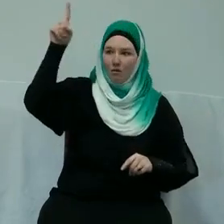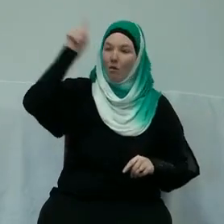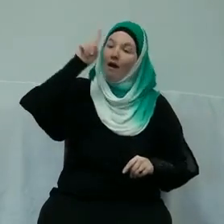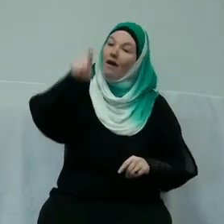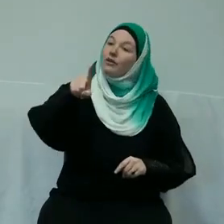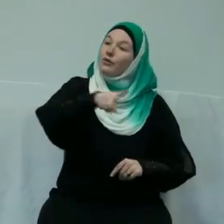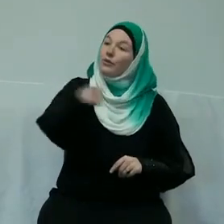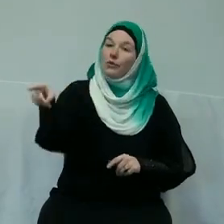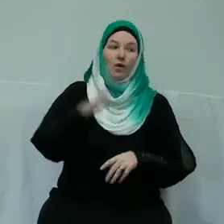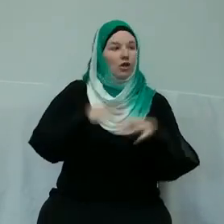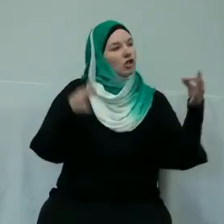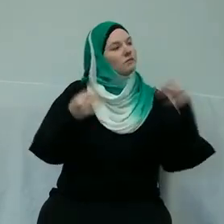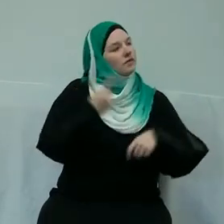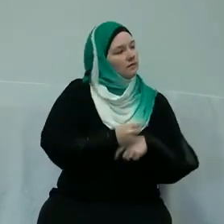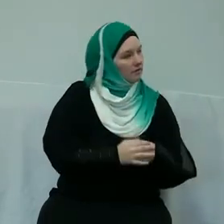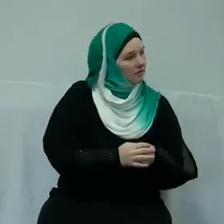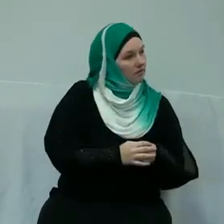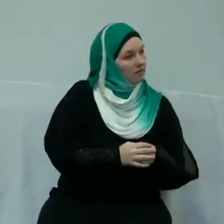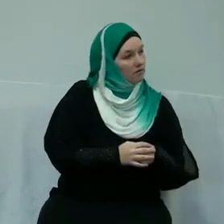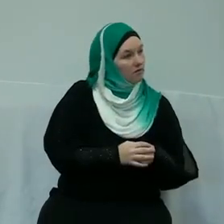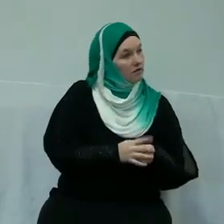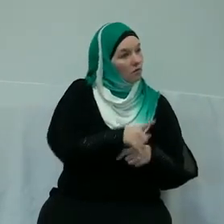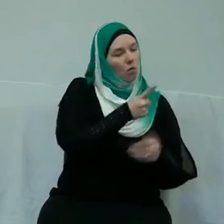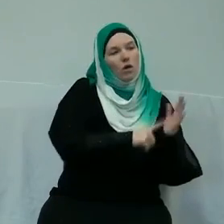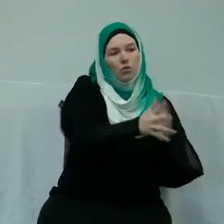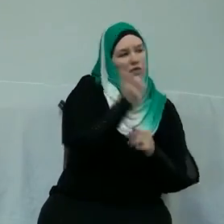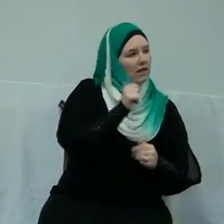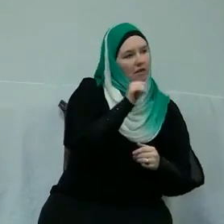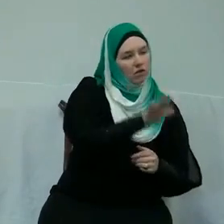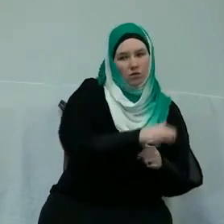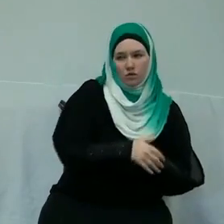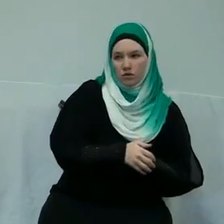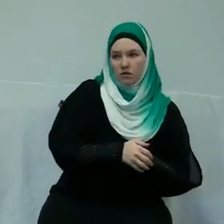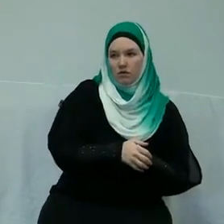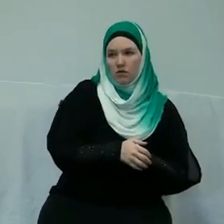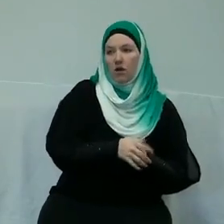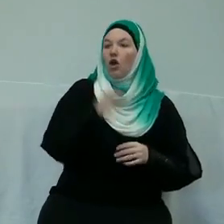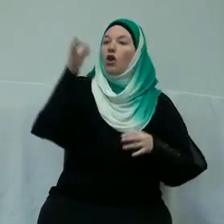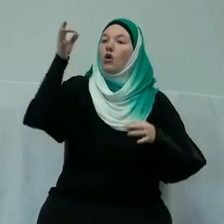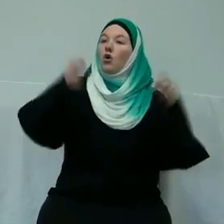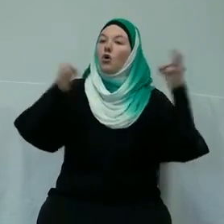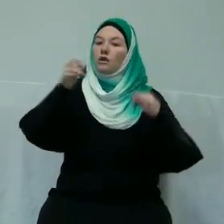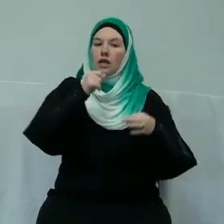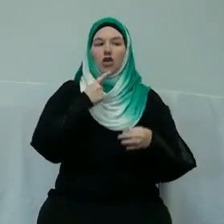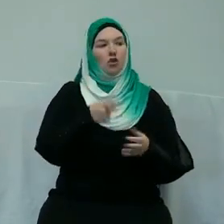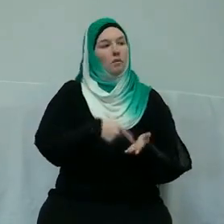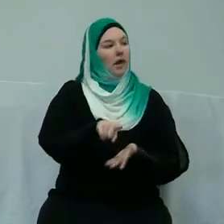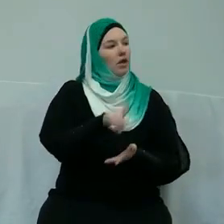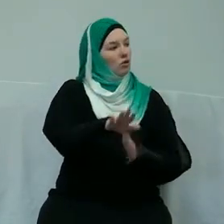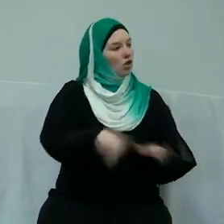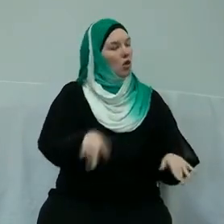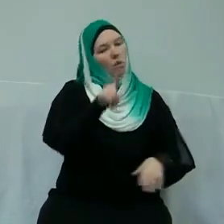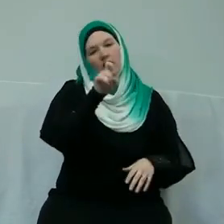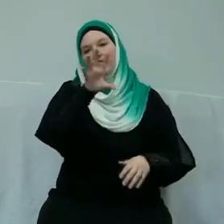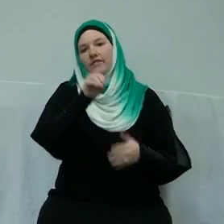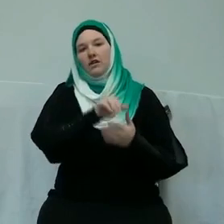you, what did you take? Was it worth it? The court tells you, you pay to your child $150 a month